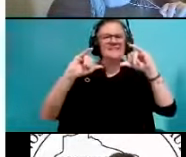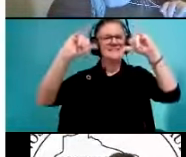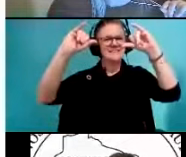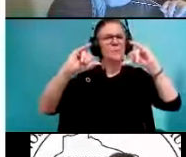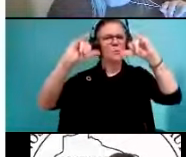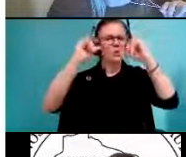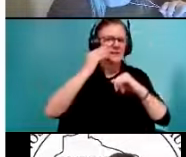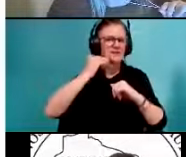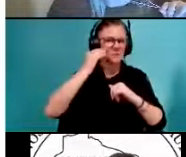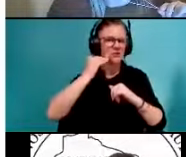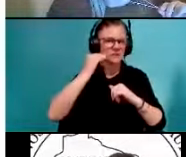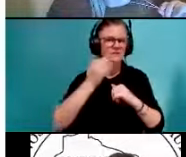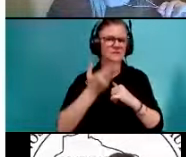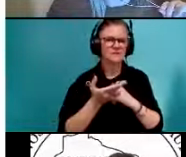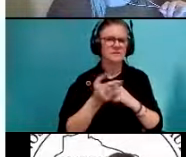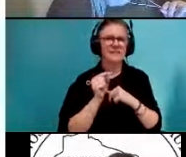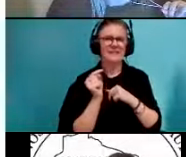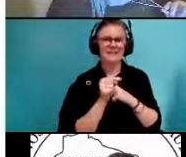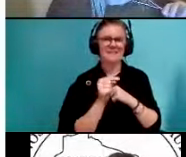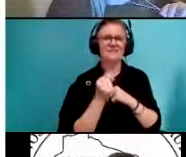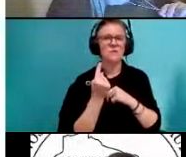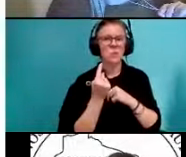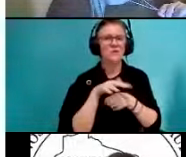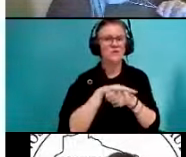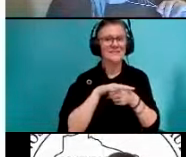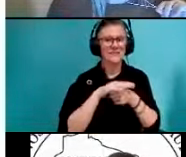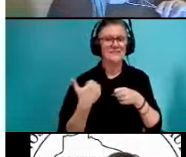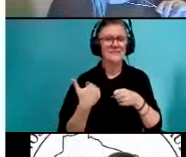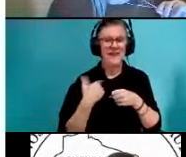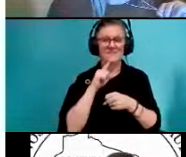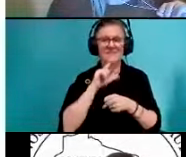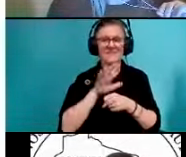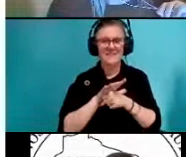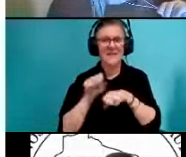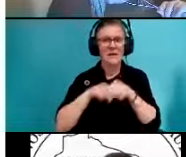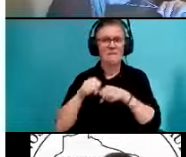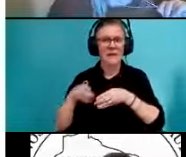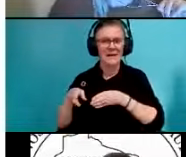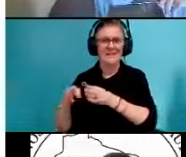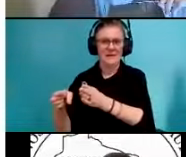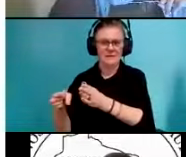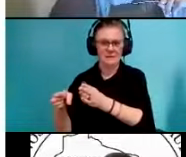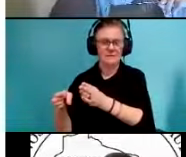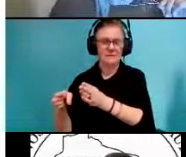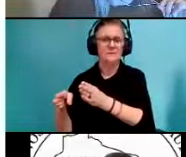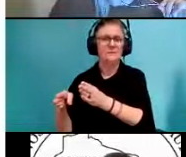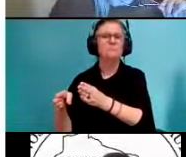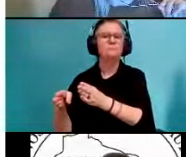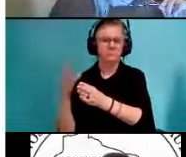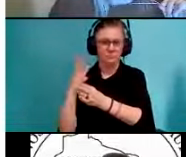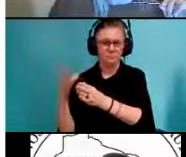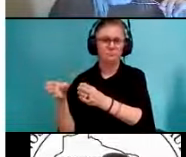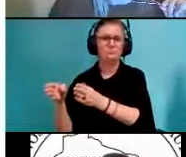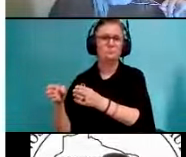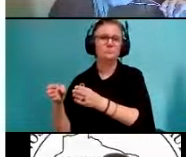existing roadway here, although this is one of those segments that does have that dedicated bike lane in place. And so then we would be looking